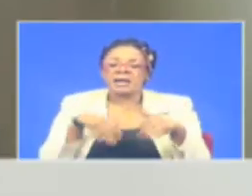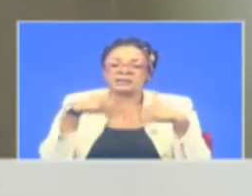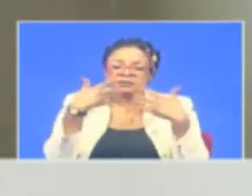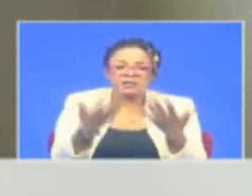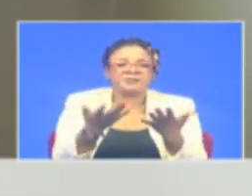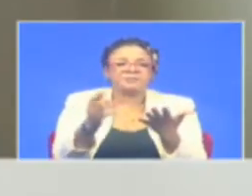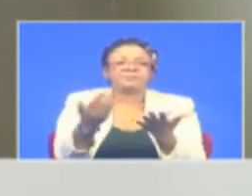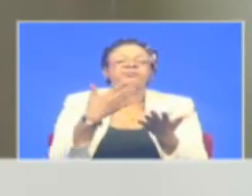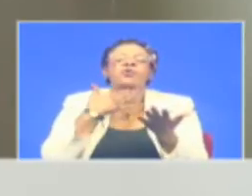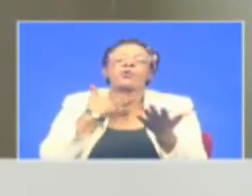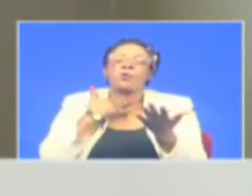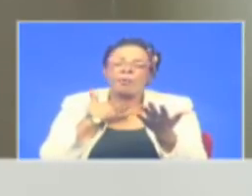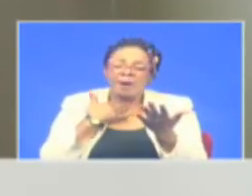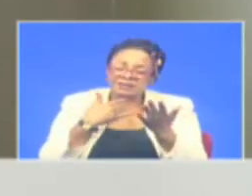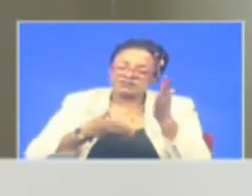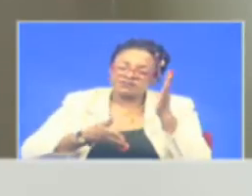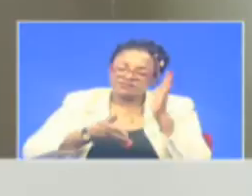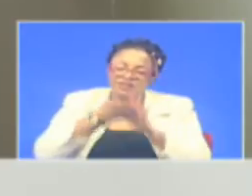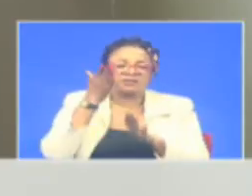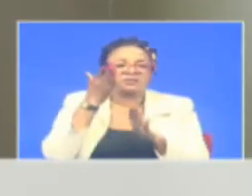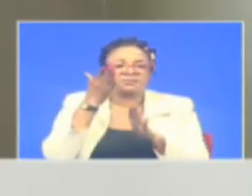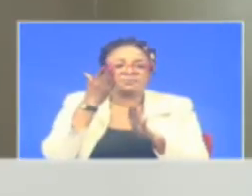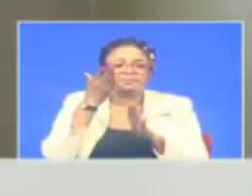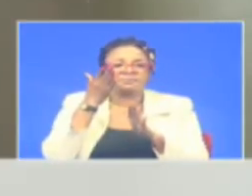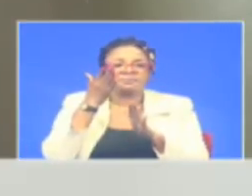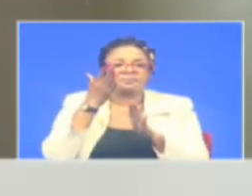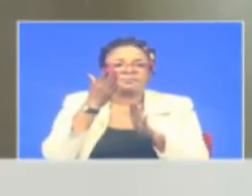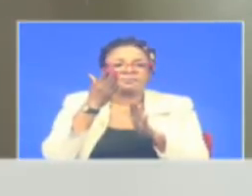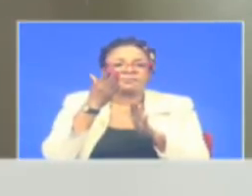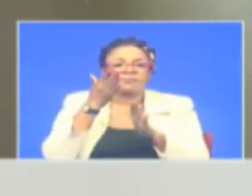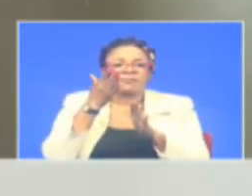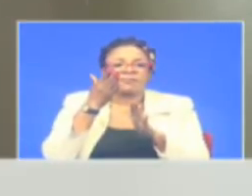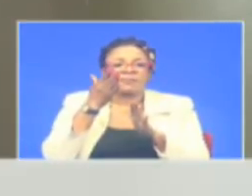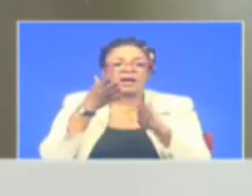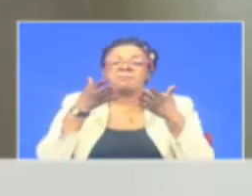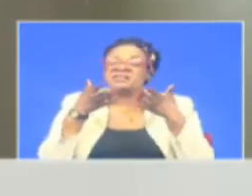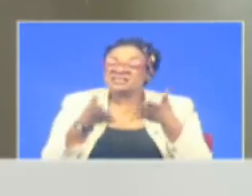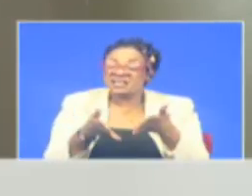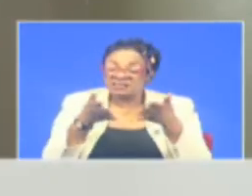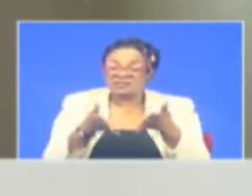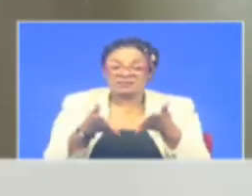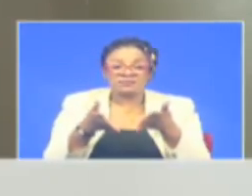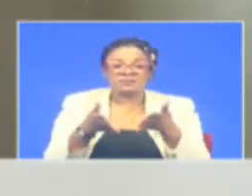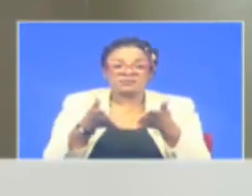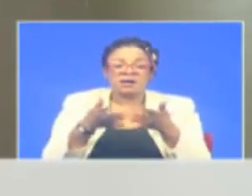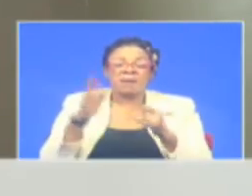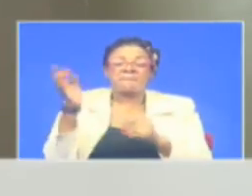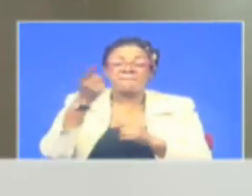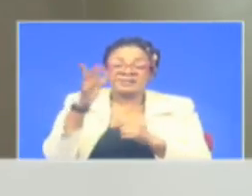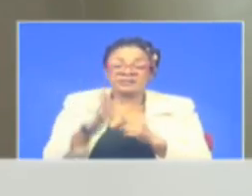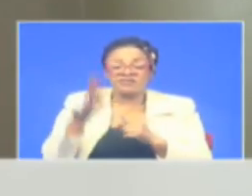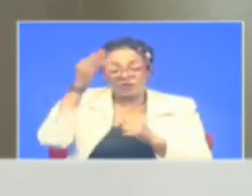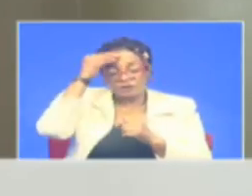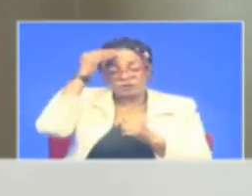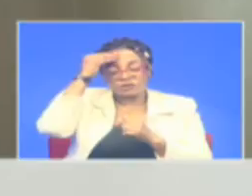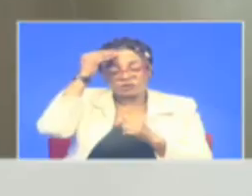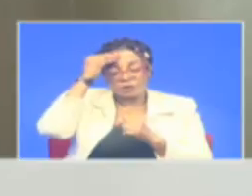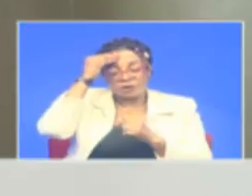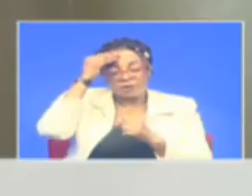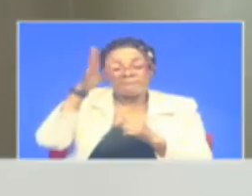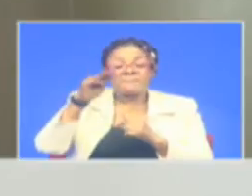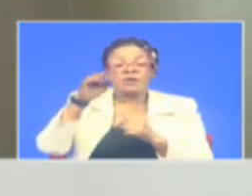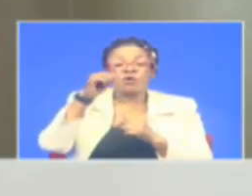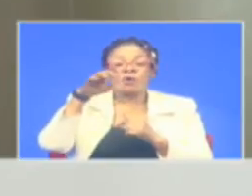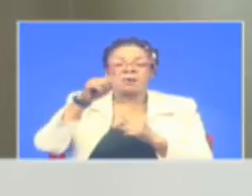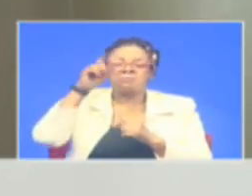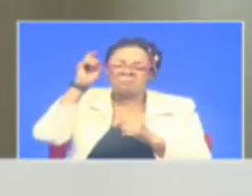Ningetaka haraka sana, kama sasa ama kama si sasa ni jana, waziri wa elimu Profesa Magoha